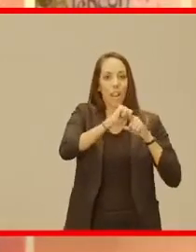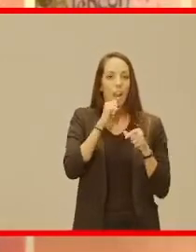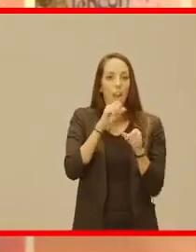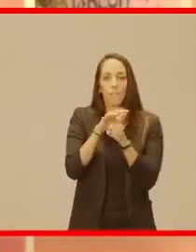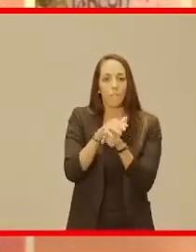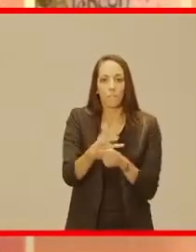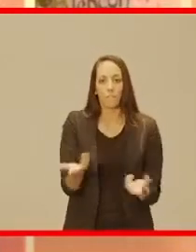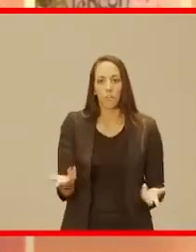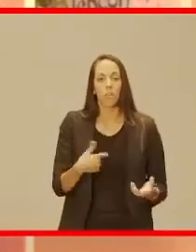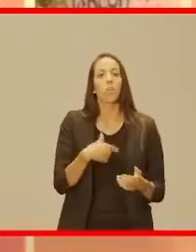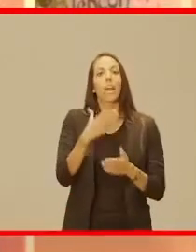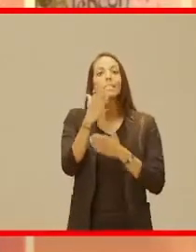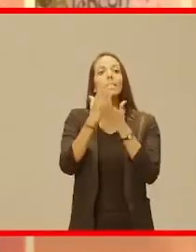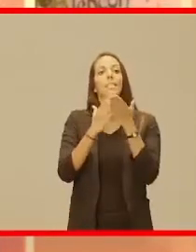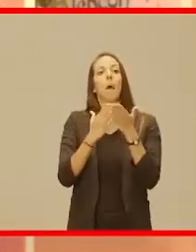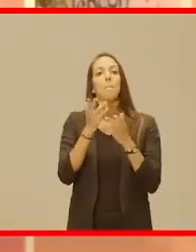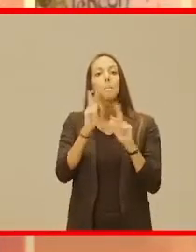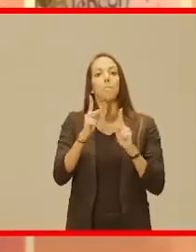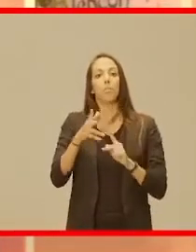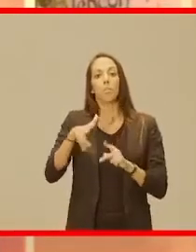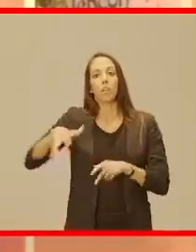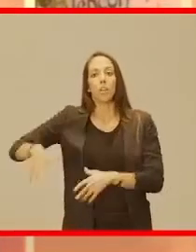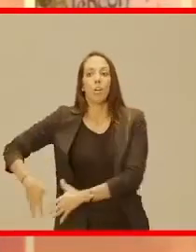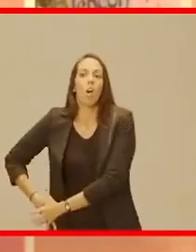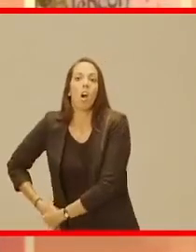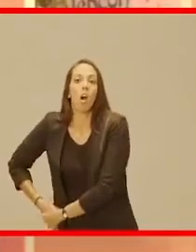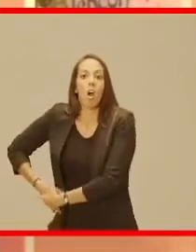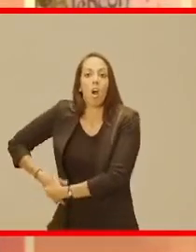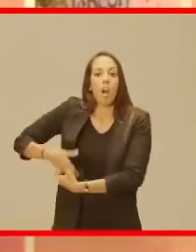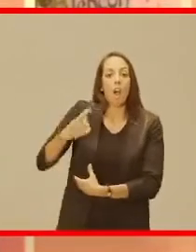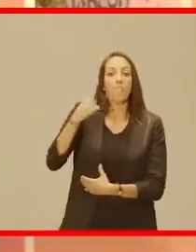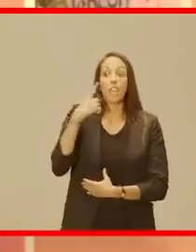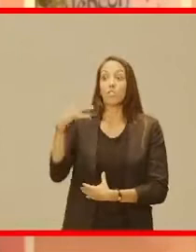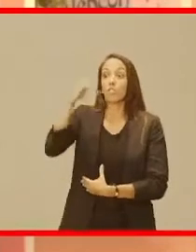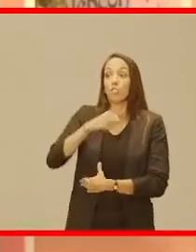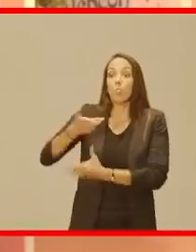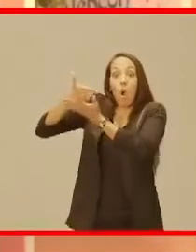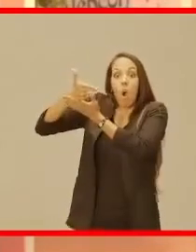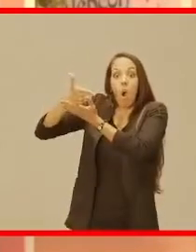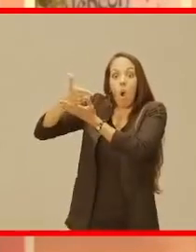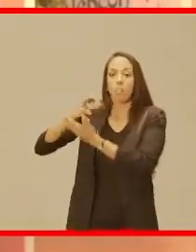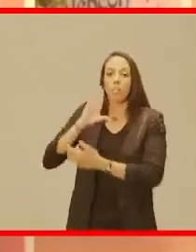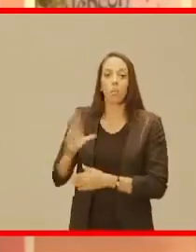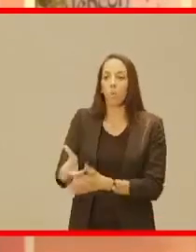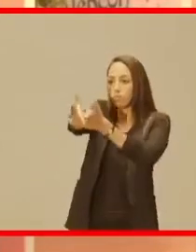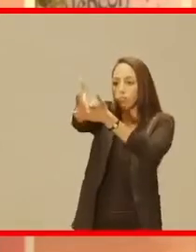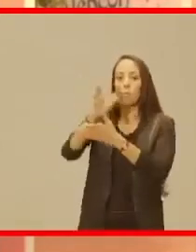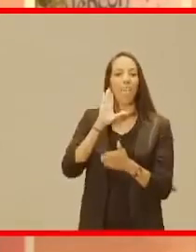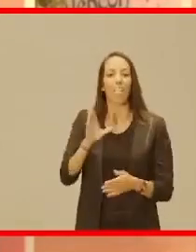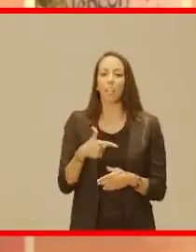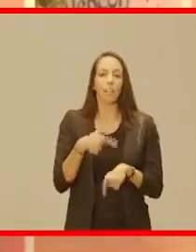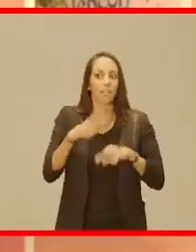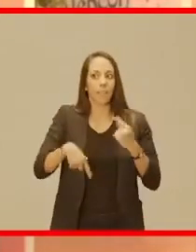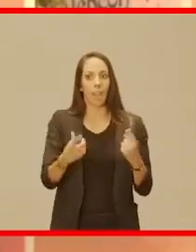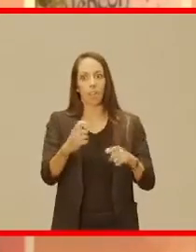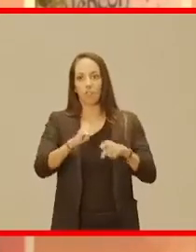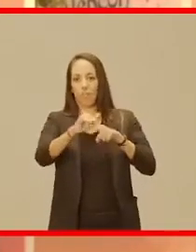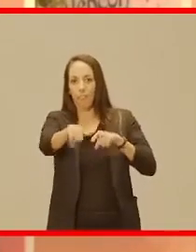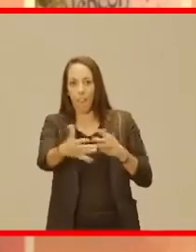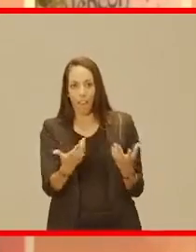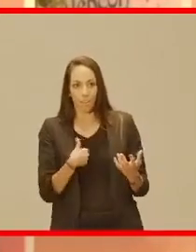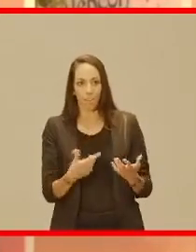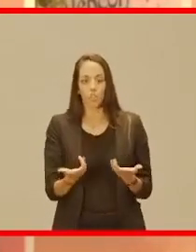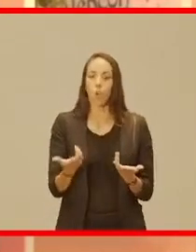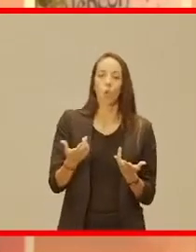like someone reaching for something, I know there's going to be that gun-ho tactic that they're going to be able to use